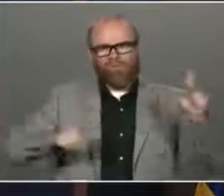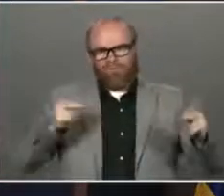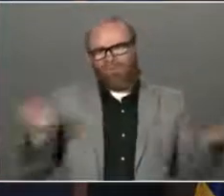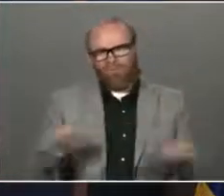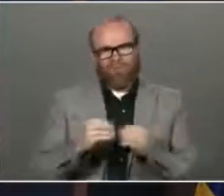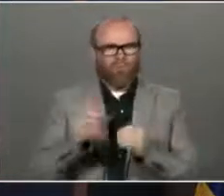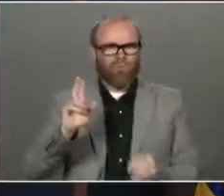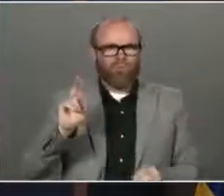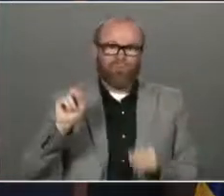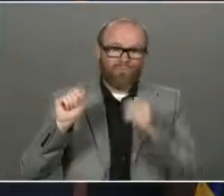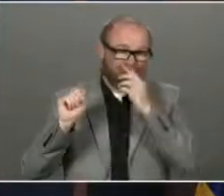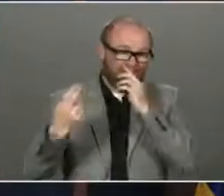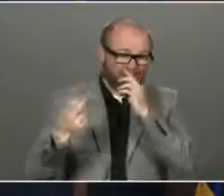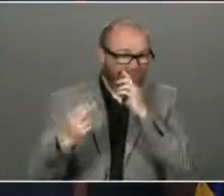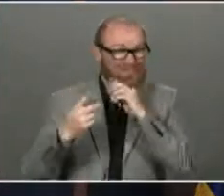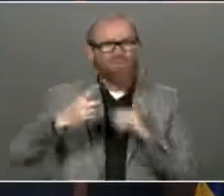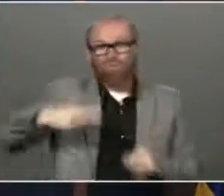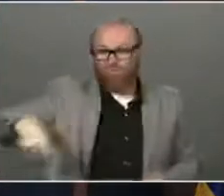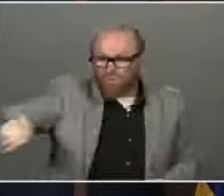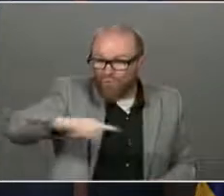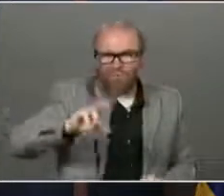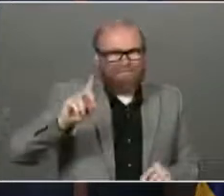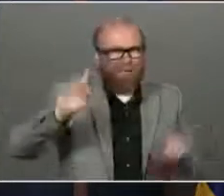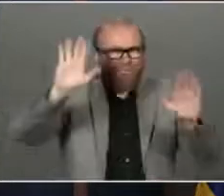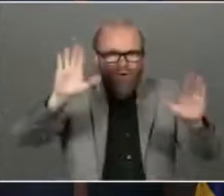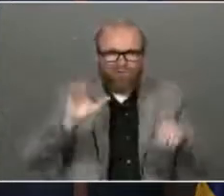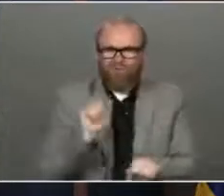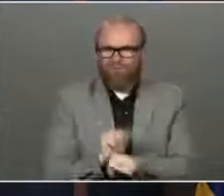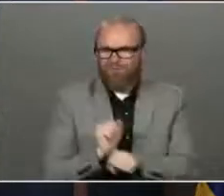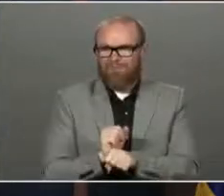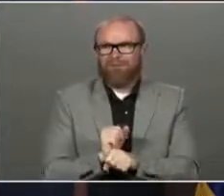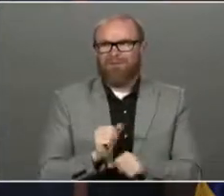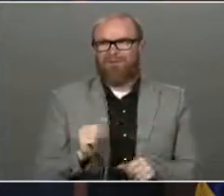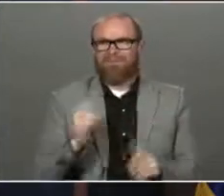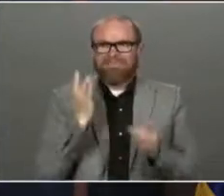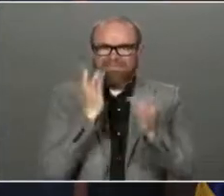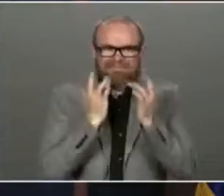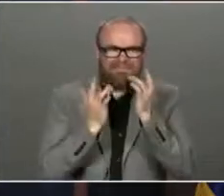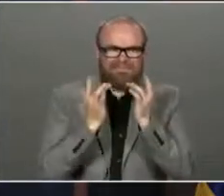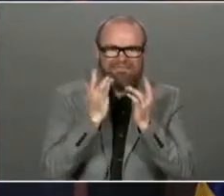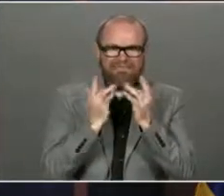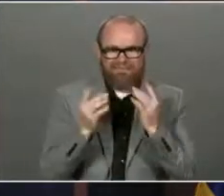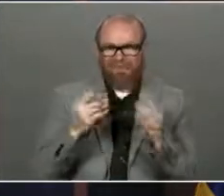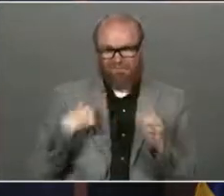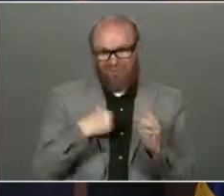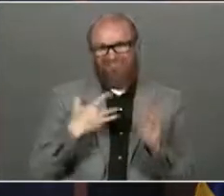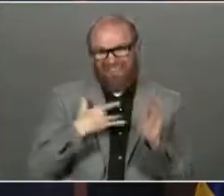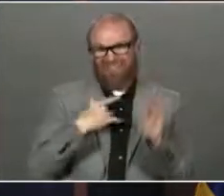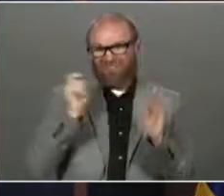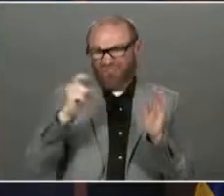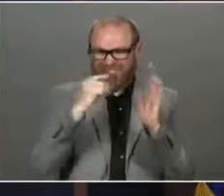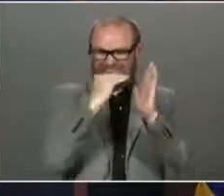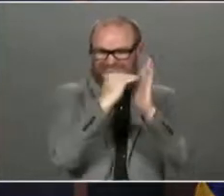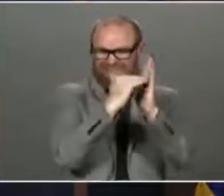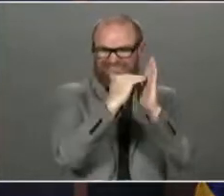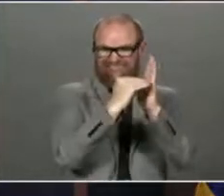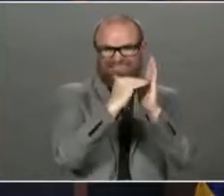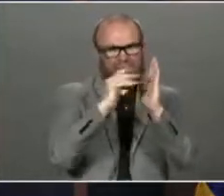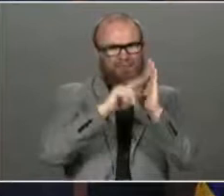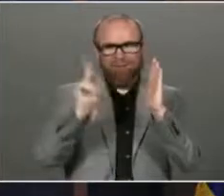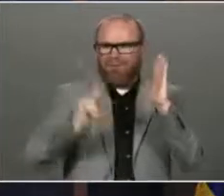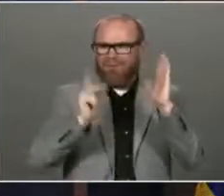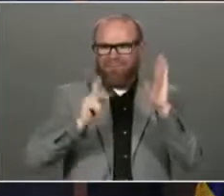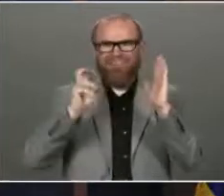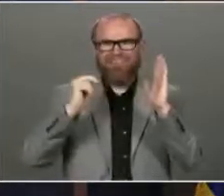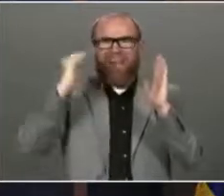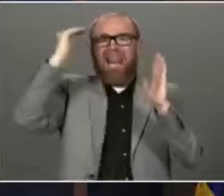can't say that enough. We did not believe we could do half of what they accomplished over those